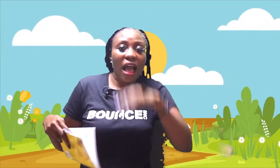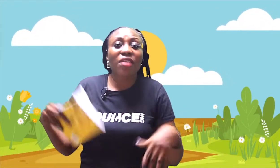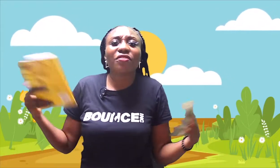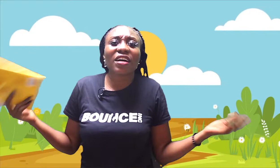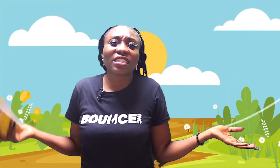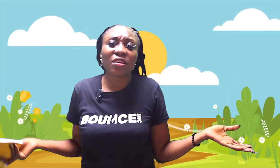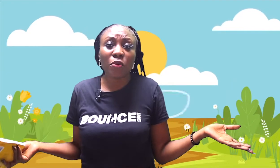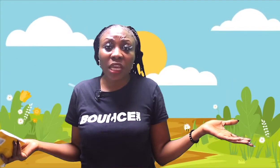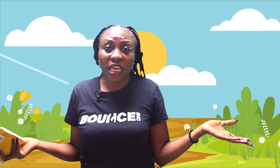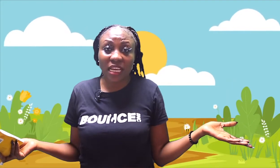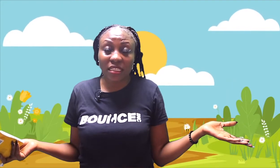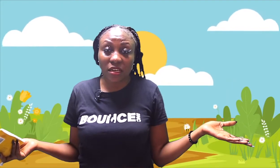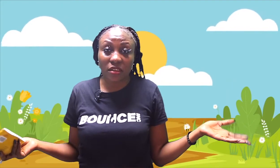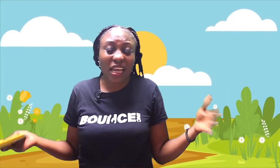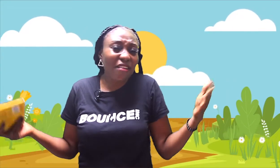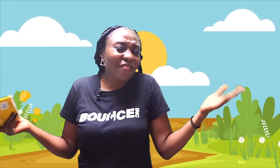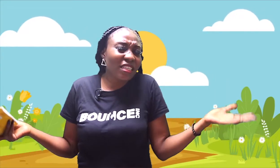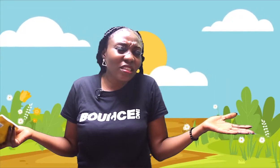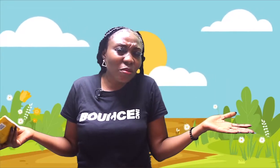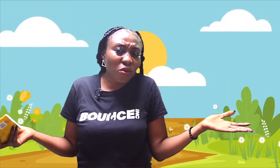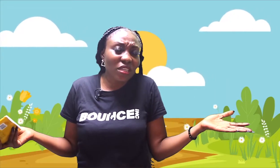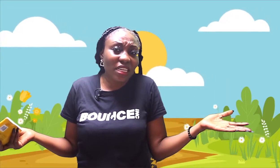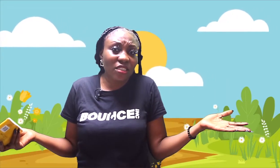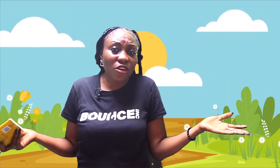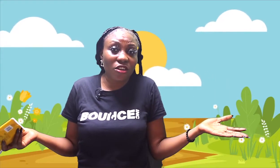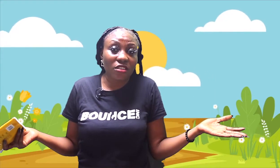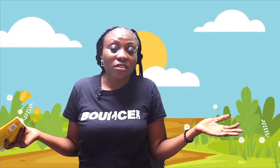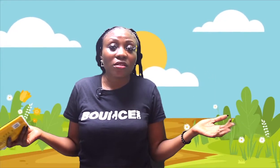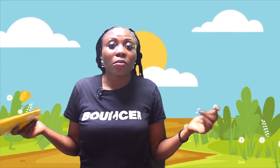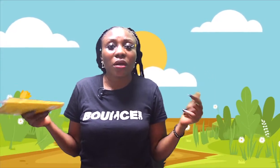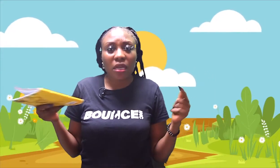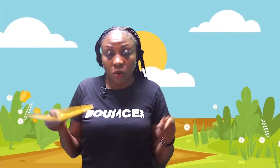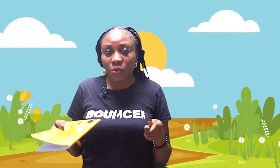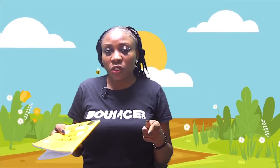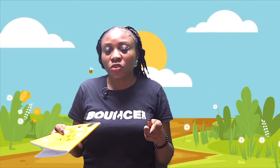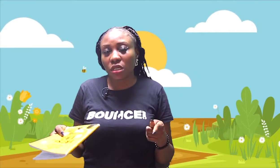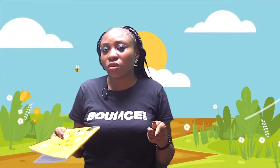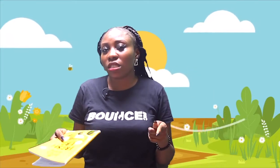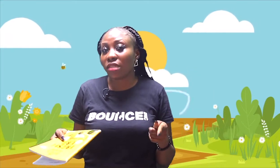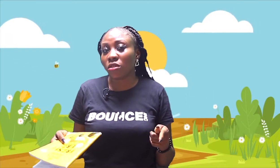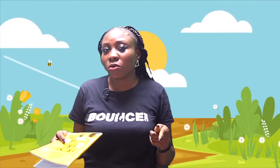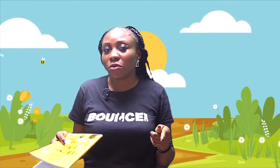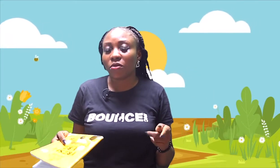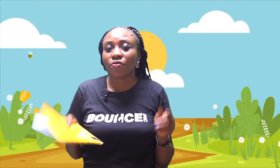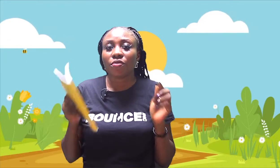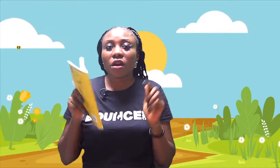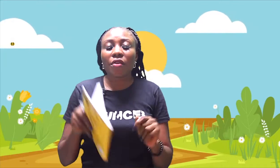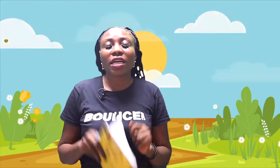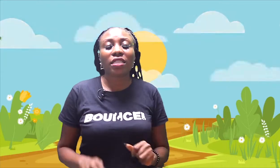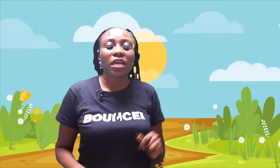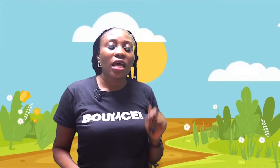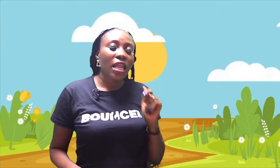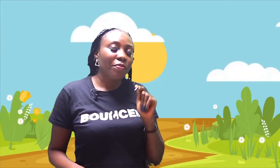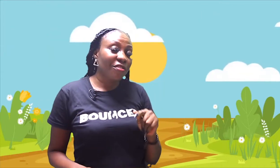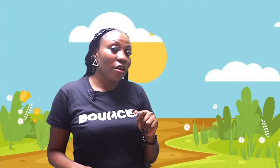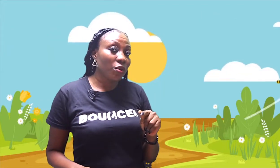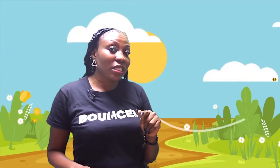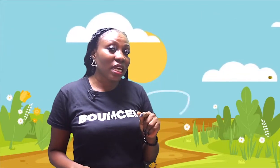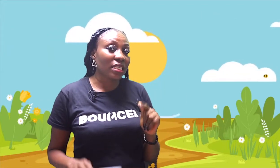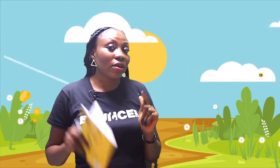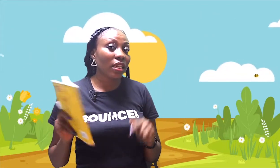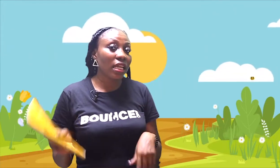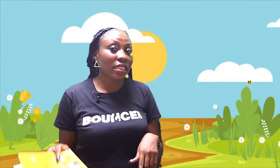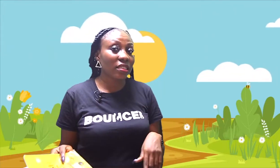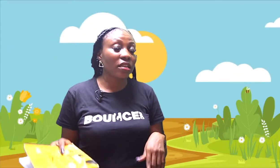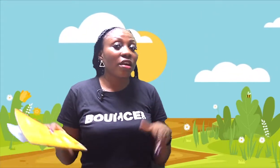September? How fast the week has gone? How fast the month has gone? But I hope you are doing great at school. Alright, before